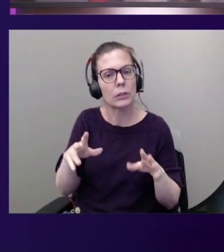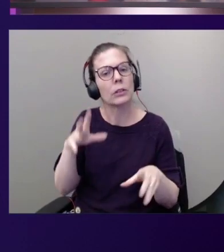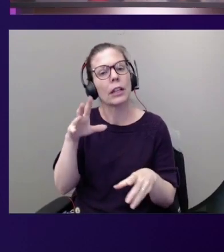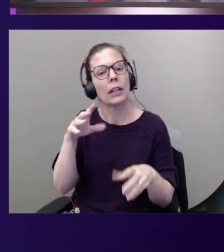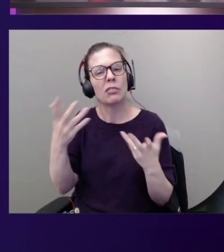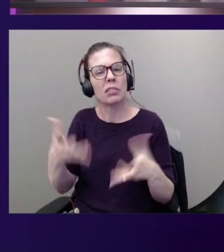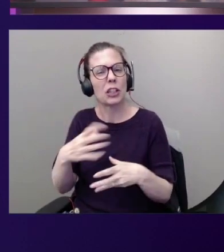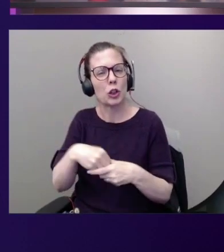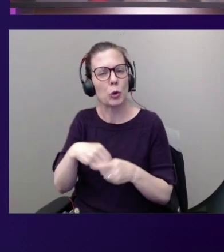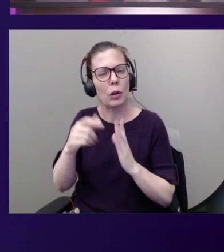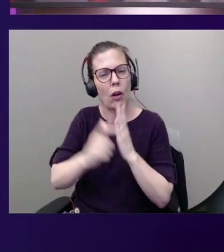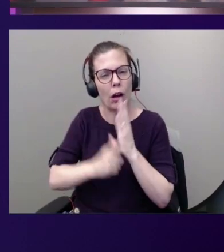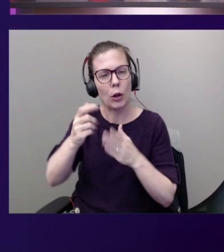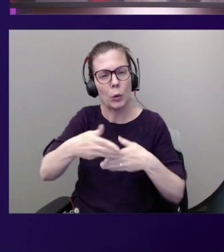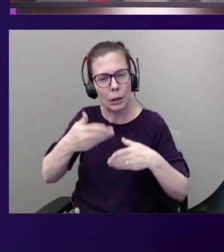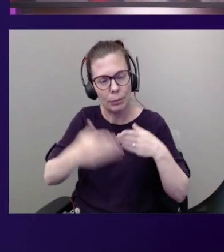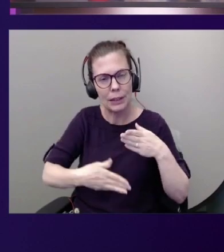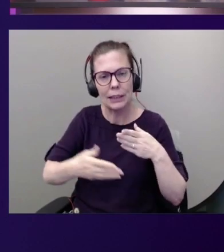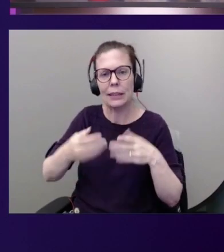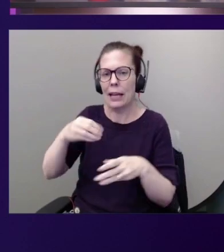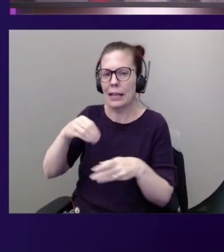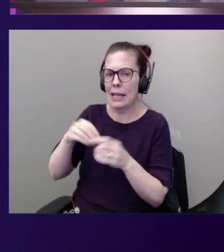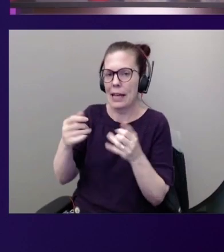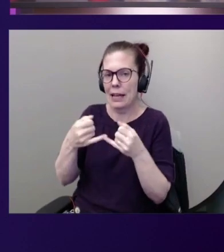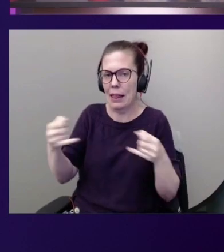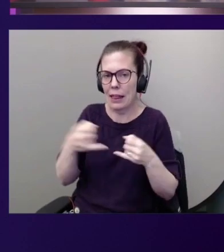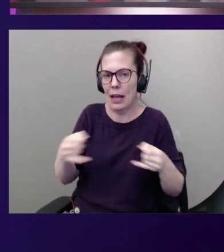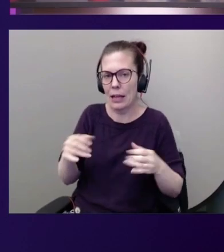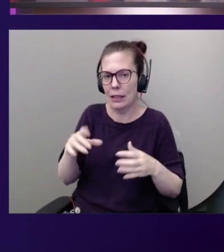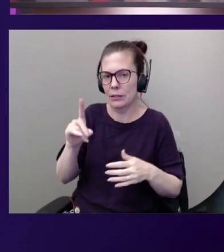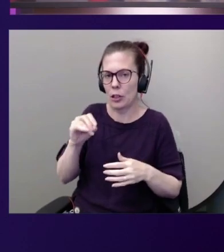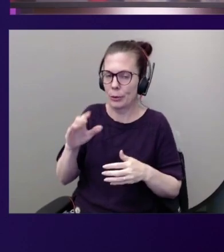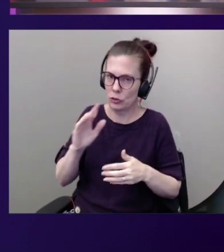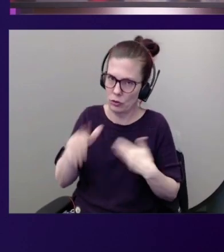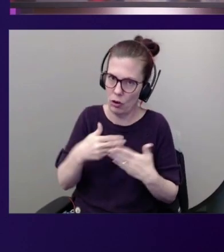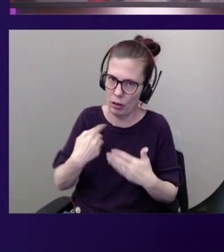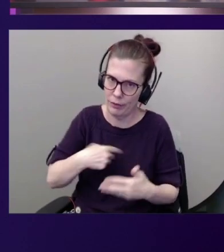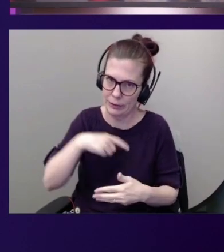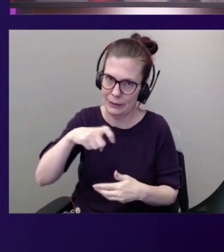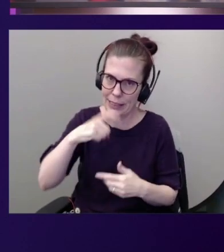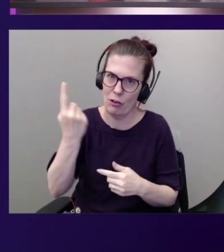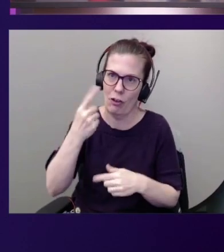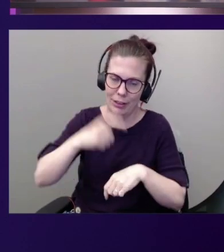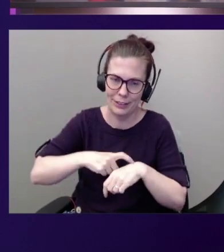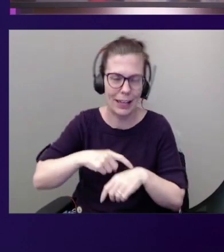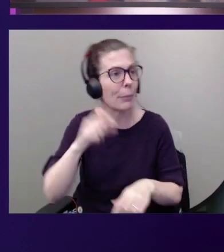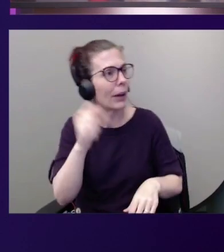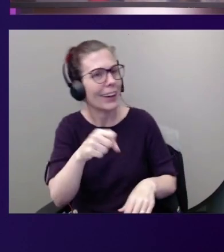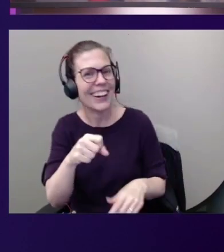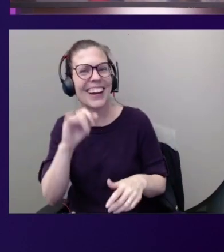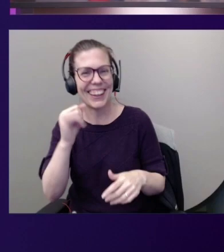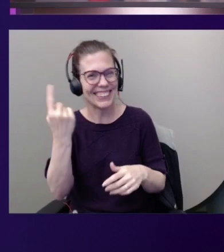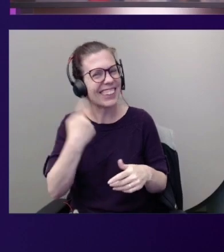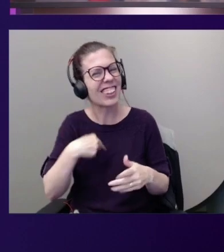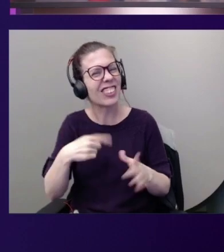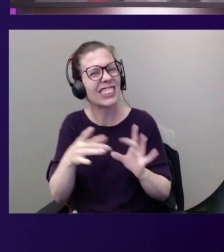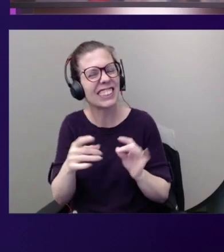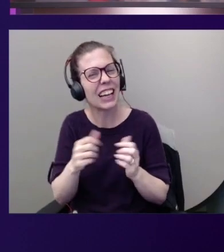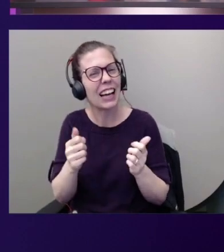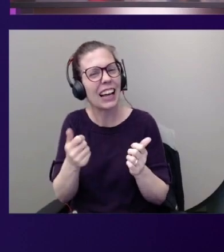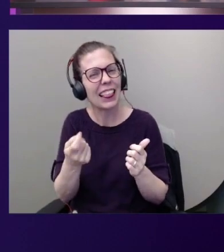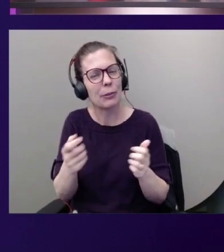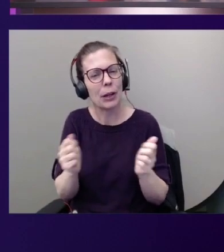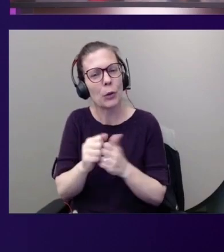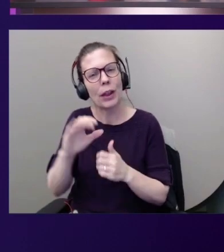inline documentation, which we all need all the time. Yes. This was actually something we got into a little bit with chat. We